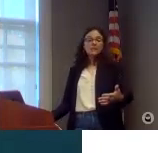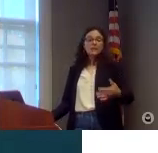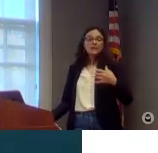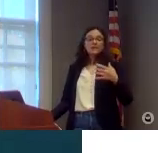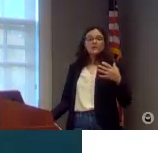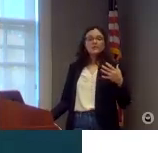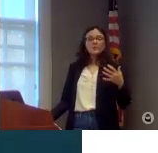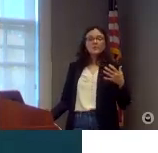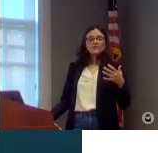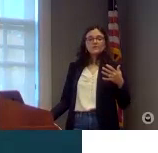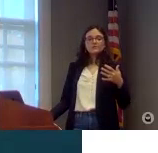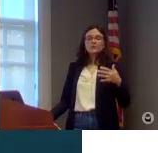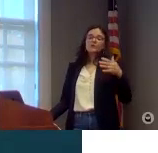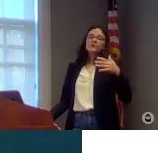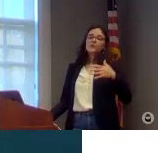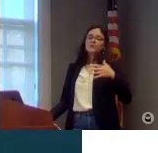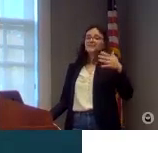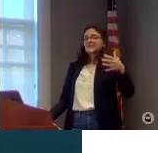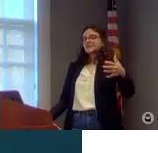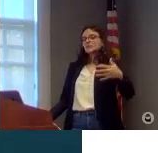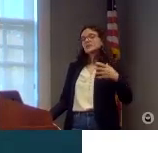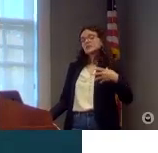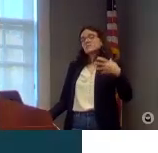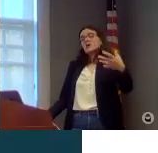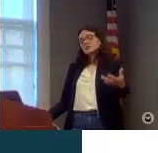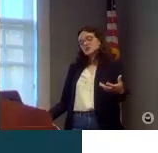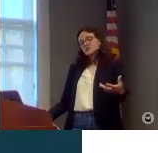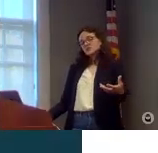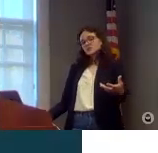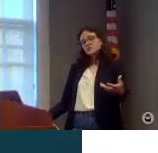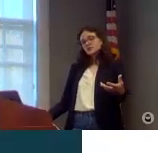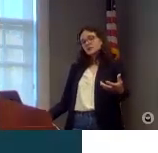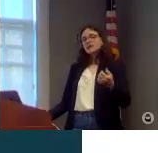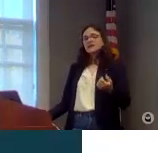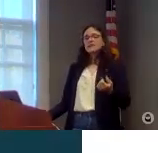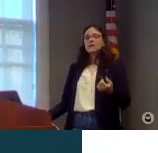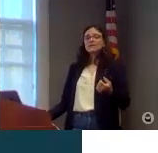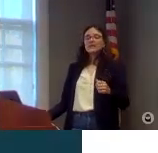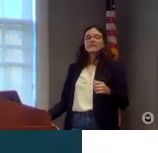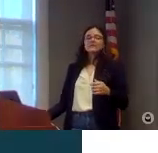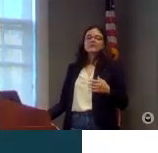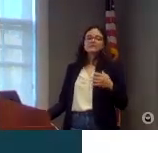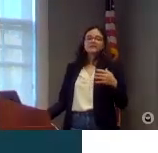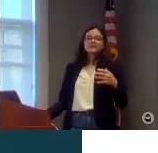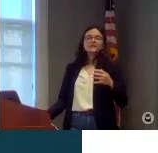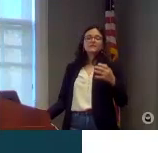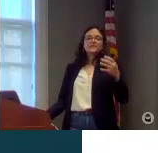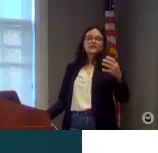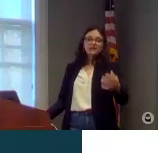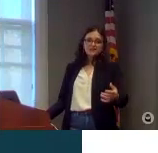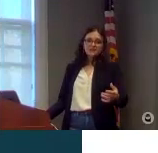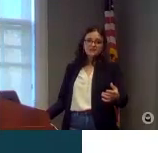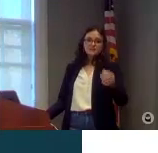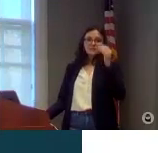recorded time. These reports included both their report date, when it was published to the public, as well as an estimated date